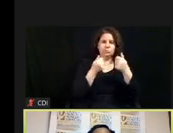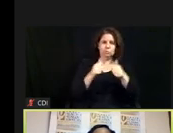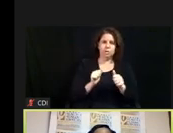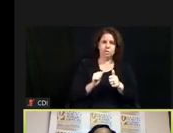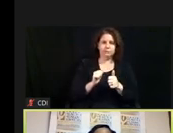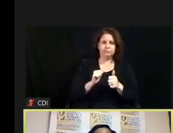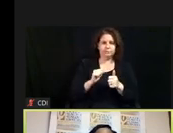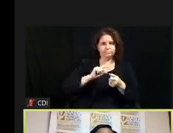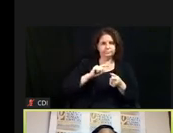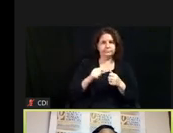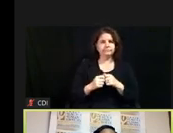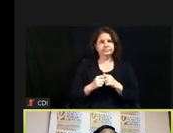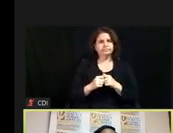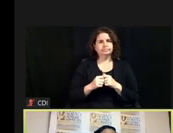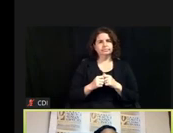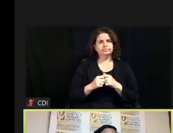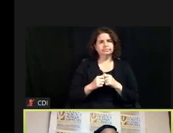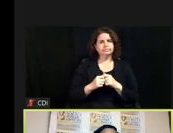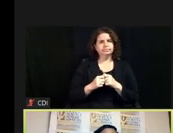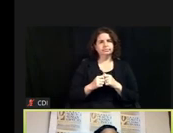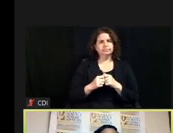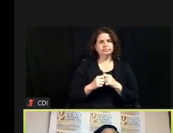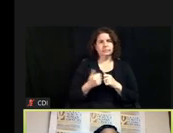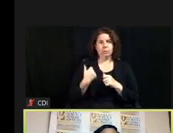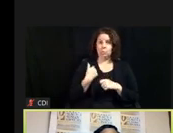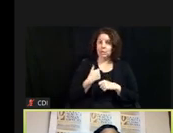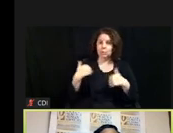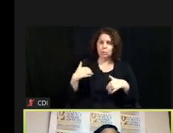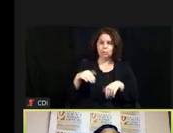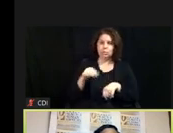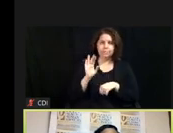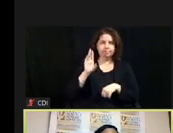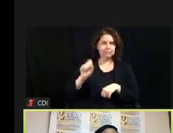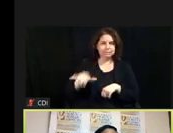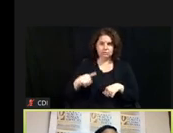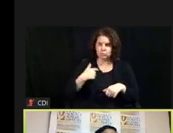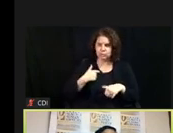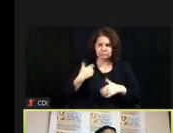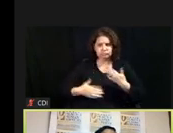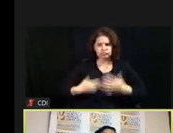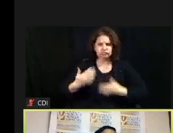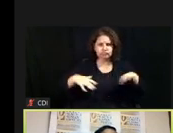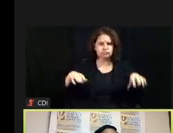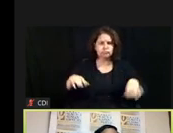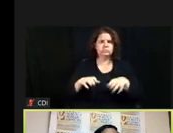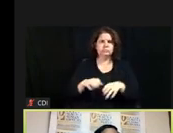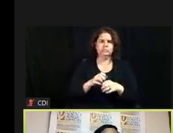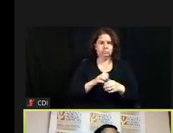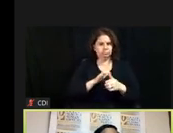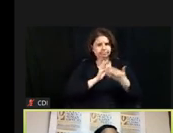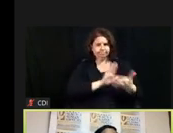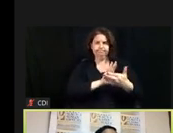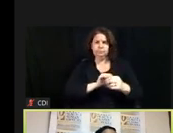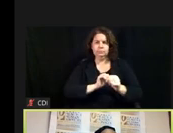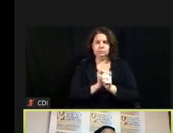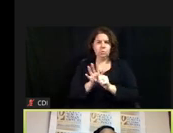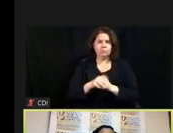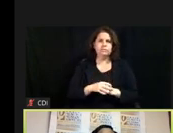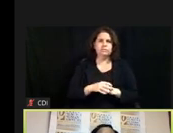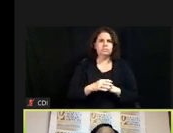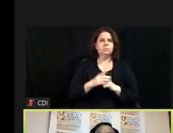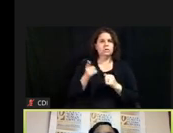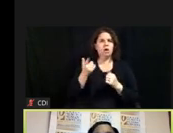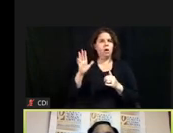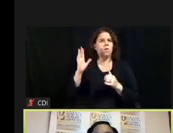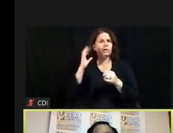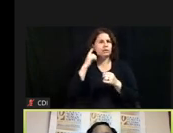we're very busy and very active throughout the pandemic. As you already heard a little bit about public health, but we're going